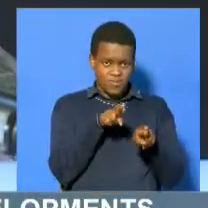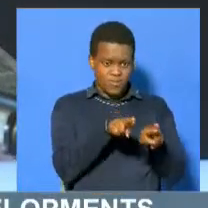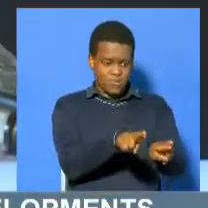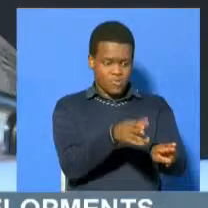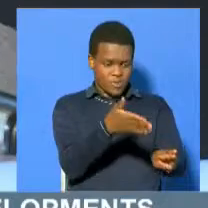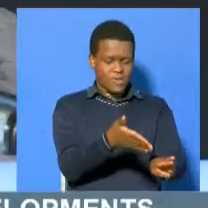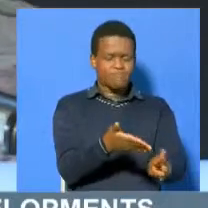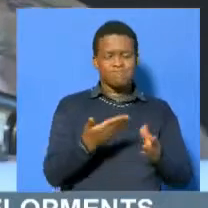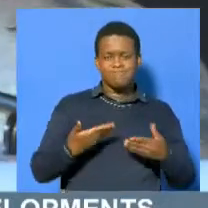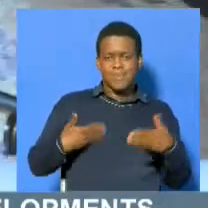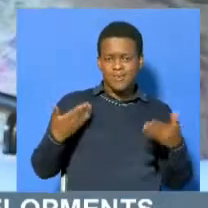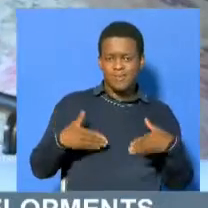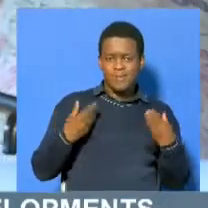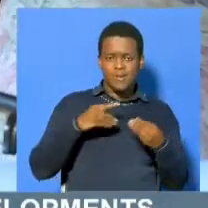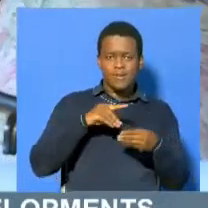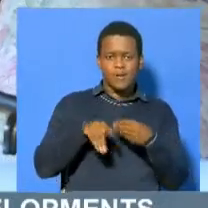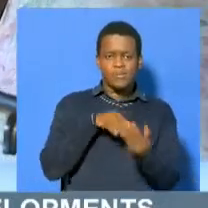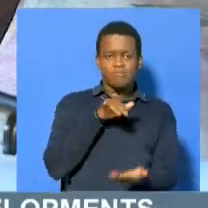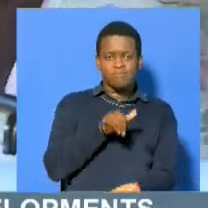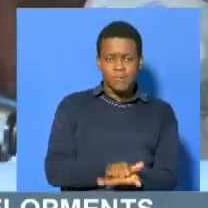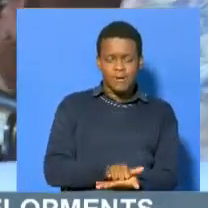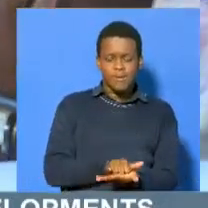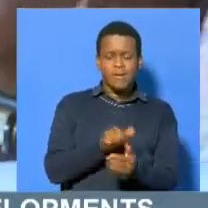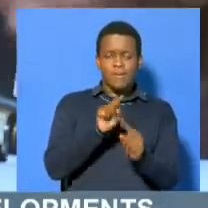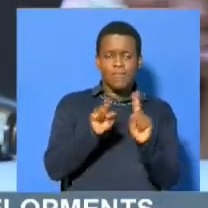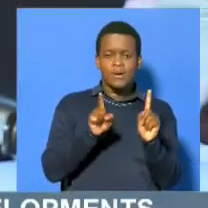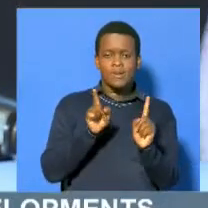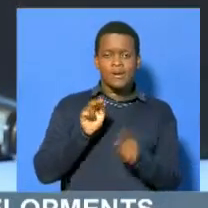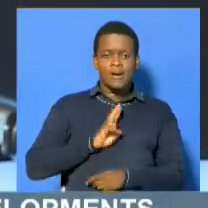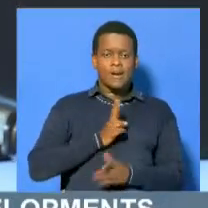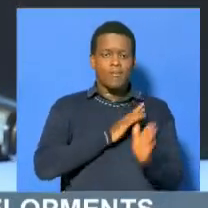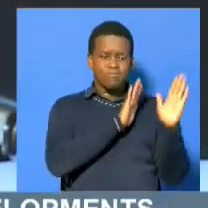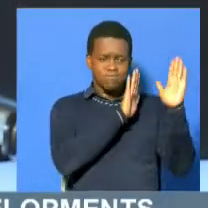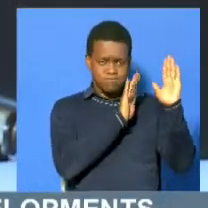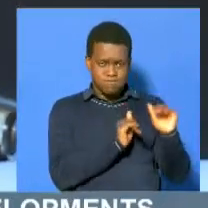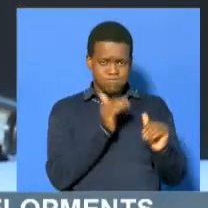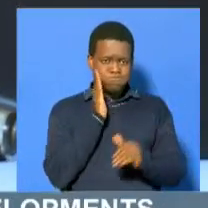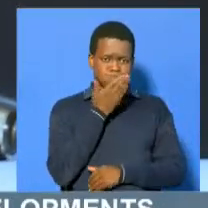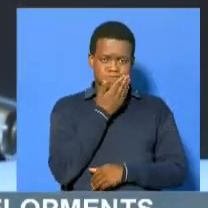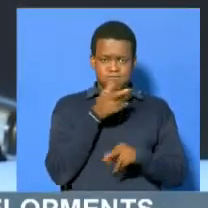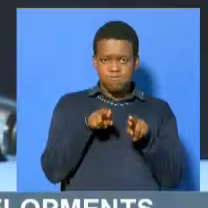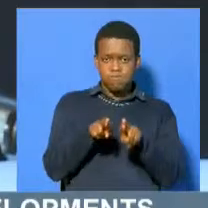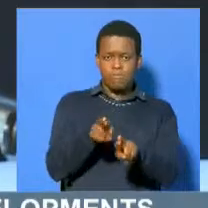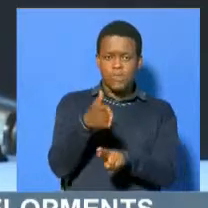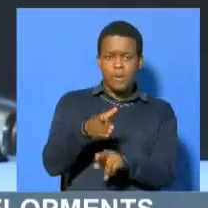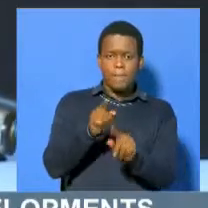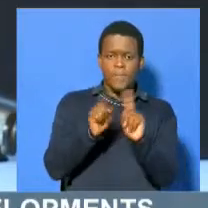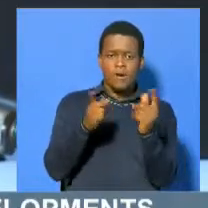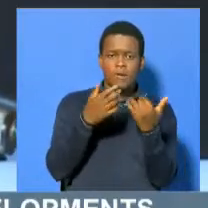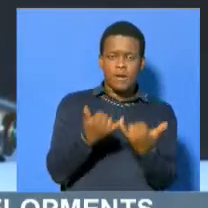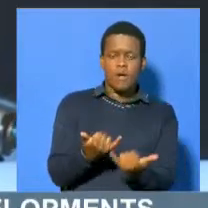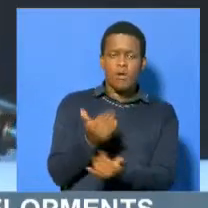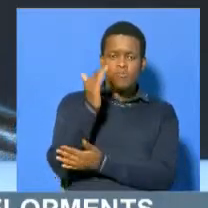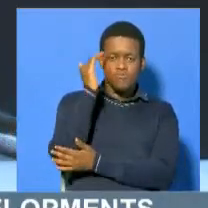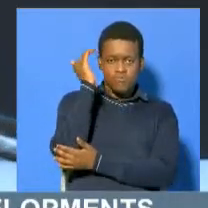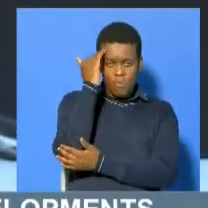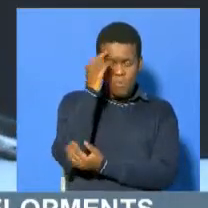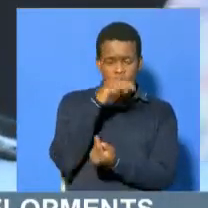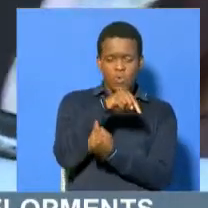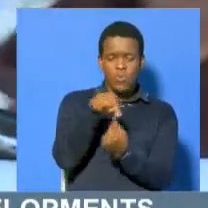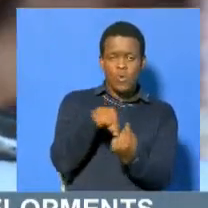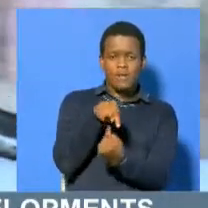lebogela re itumeletse le ha re ne re soloetse pavement me gone ra itse gore ha kravele e